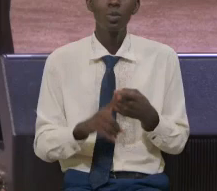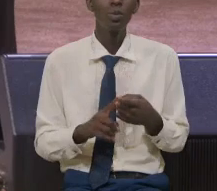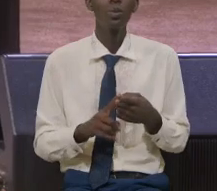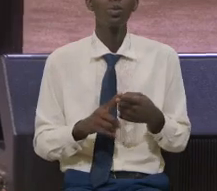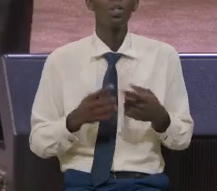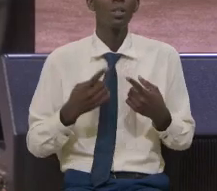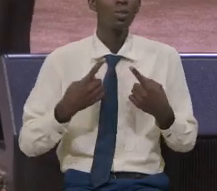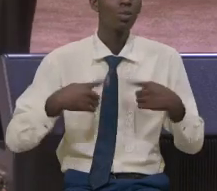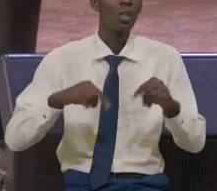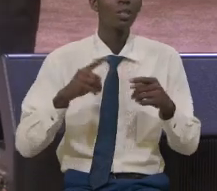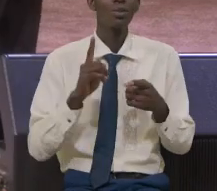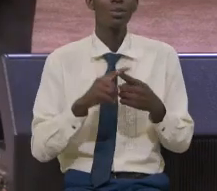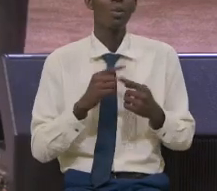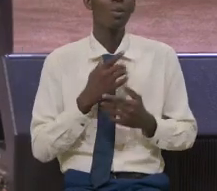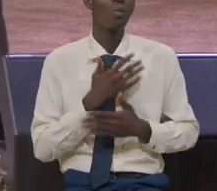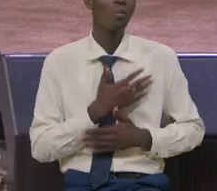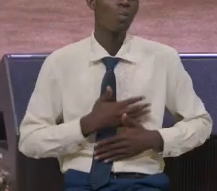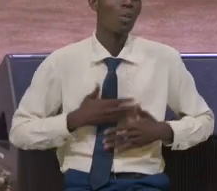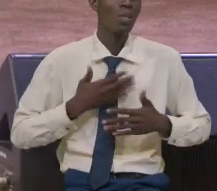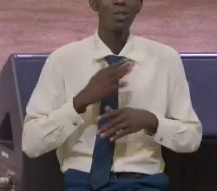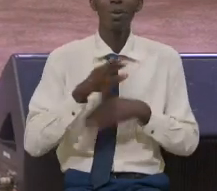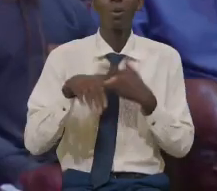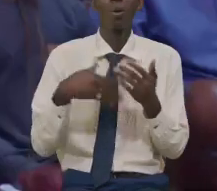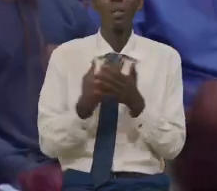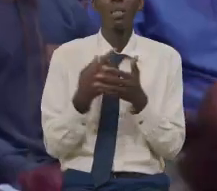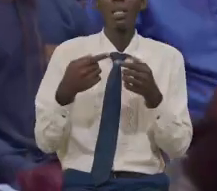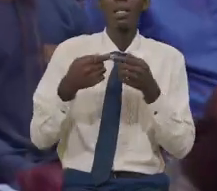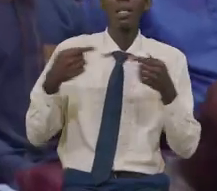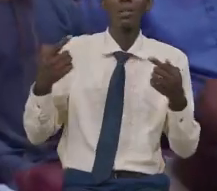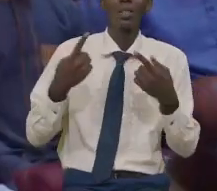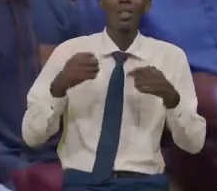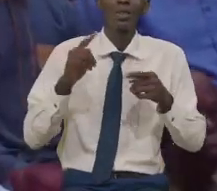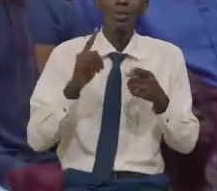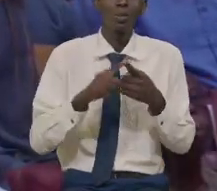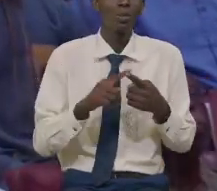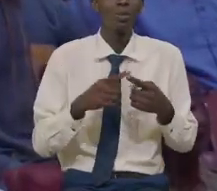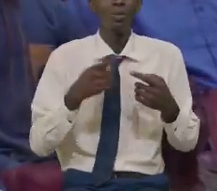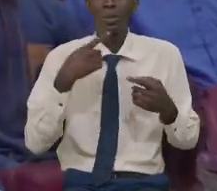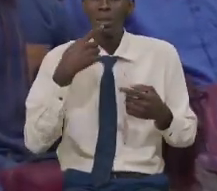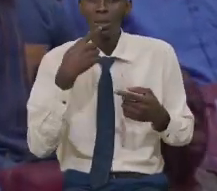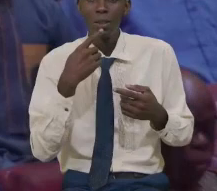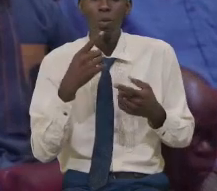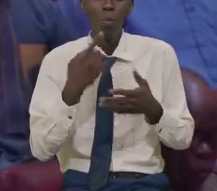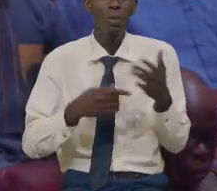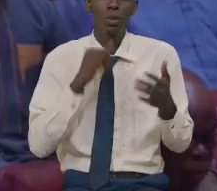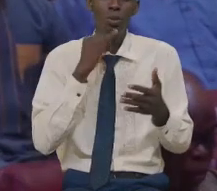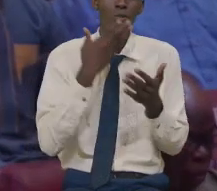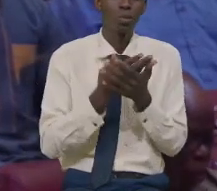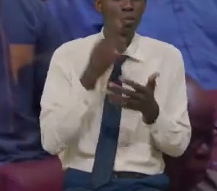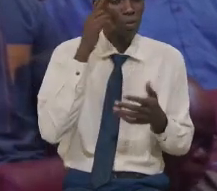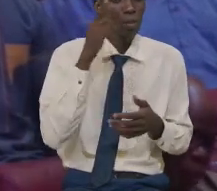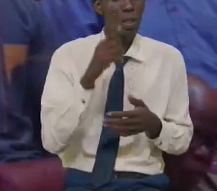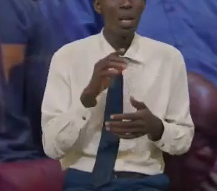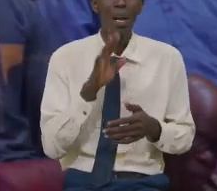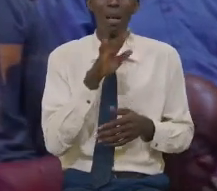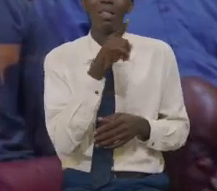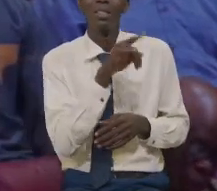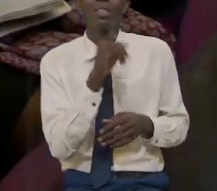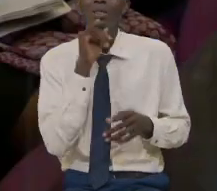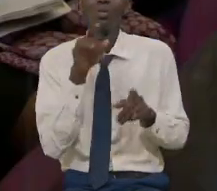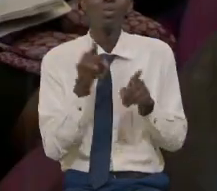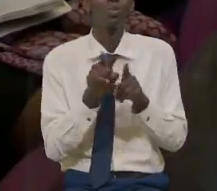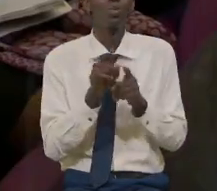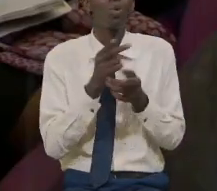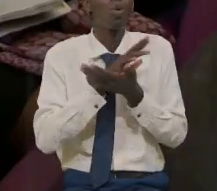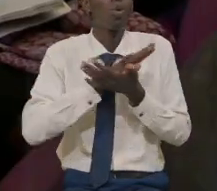those people. And they try to bend to them. If they're saying that he's too pure, he's too holy, he's too